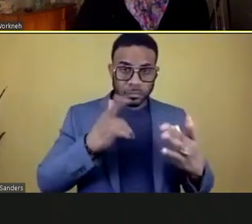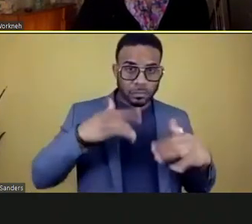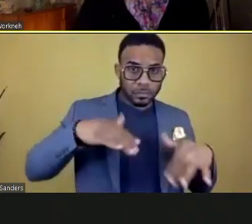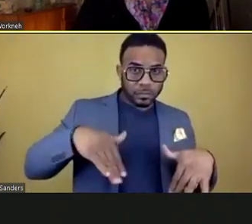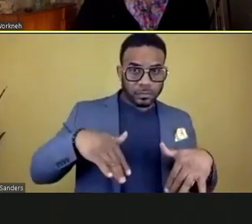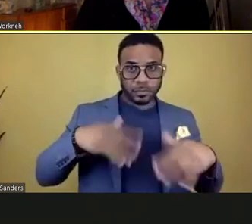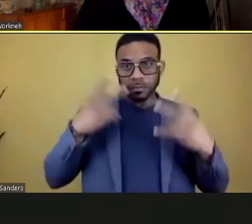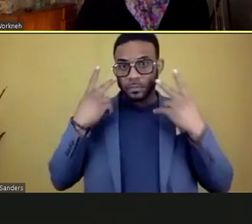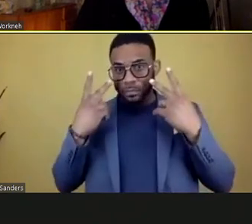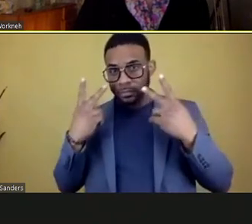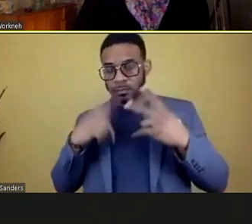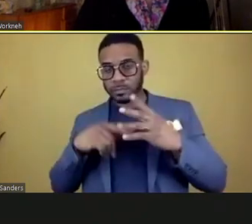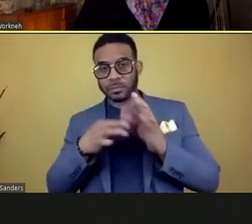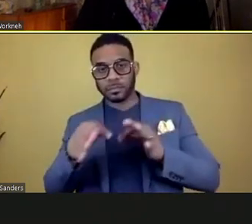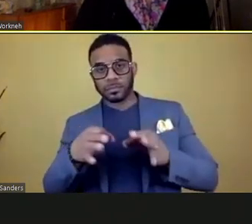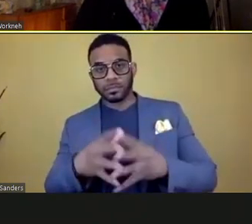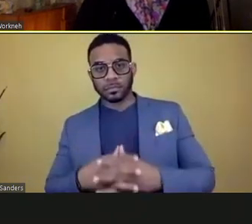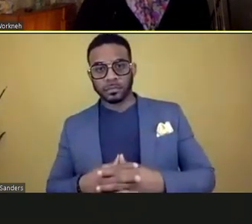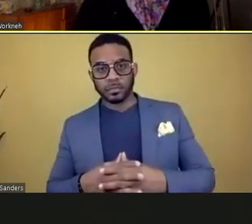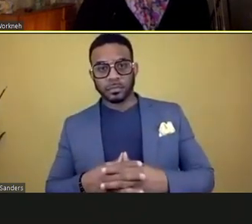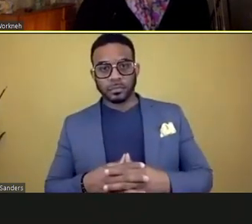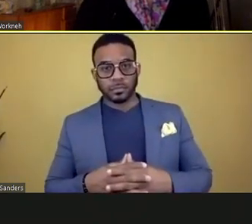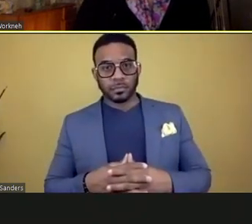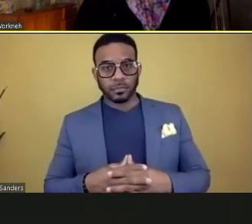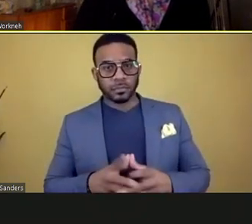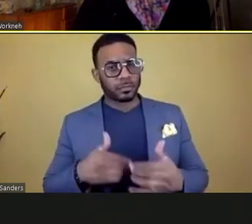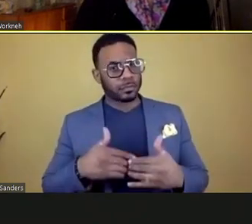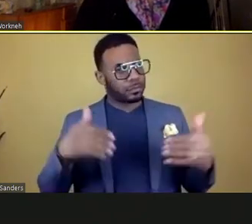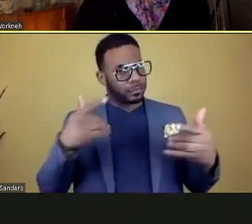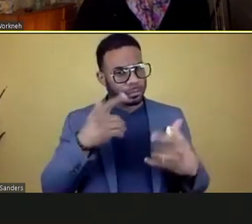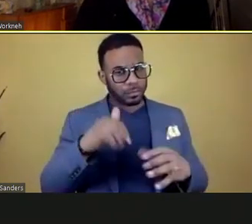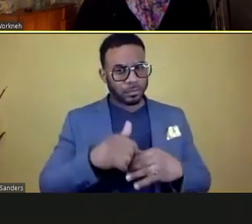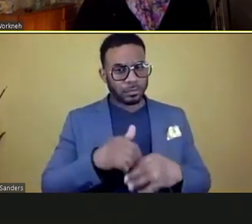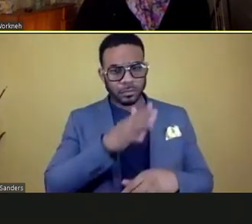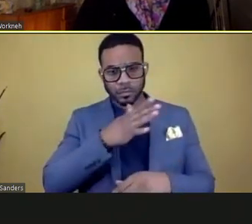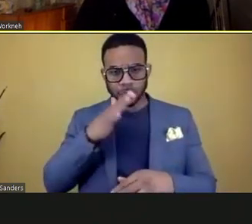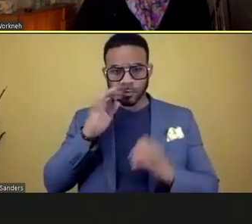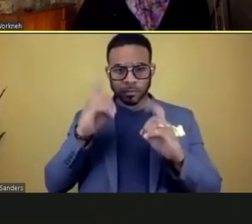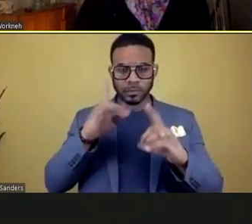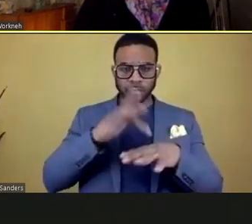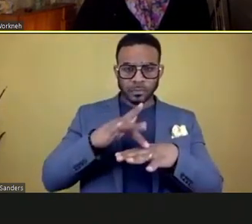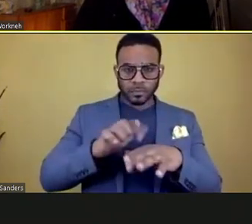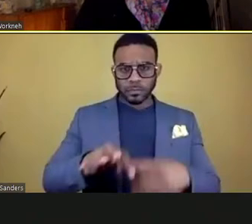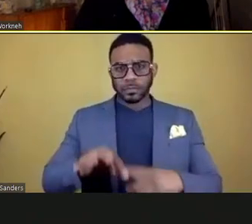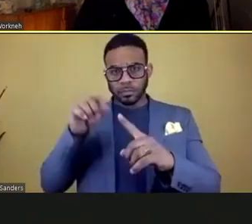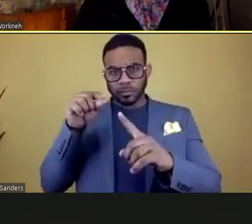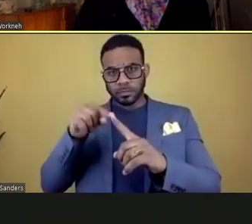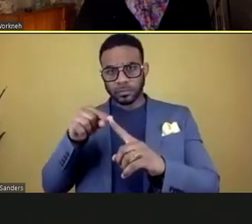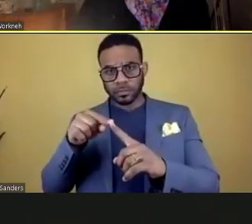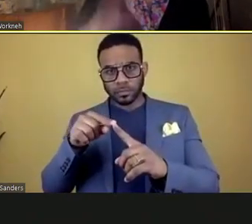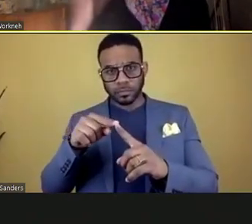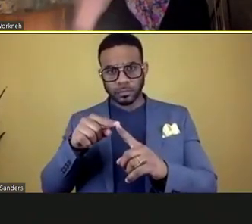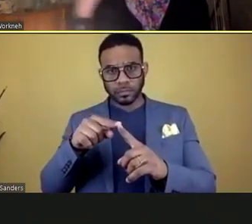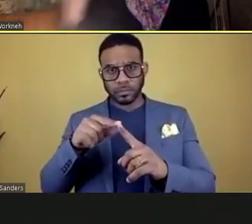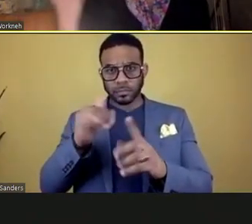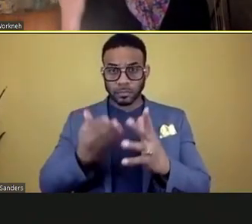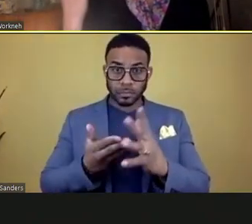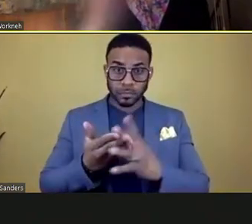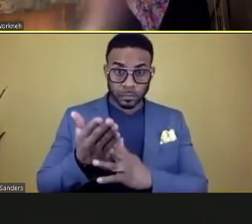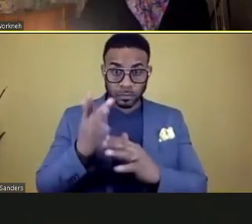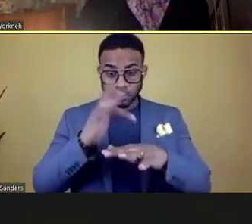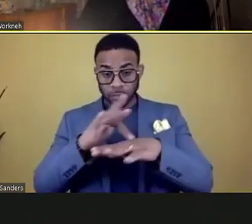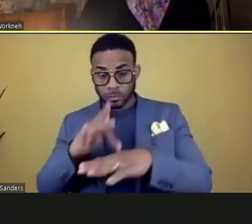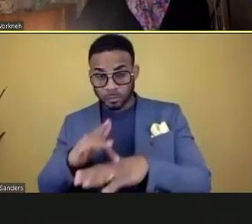been seen or described. I've been interested in rural educational spaces in particular, that through